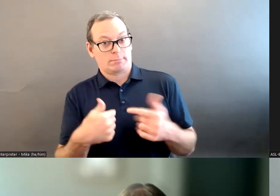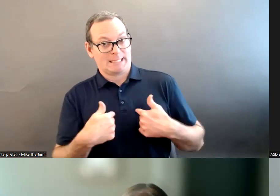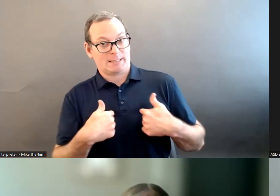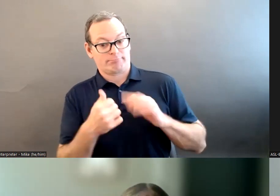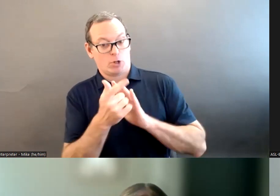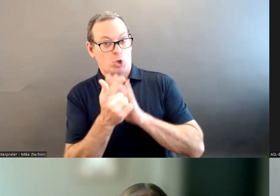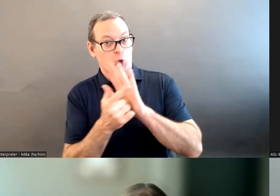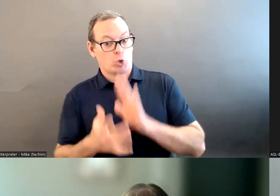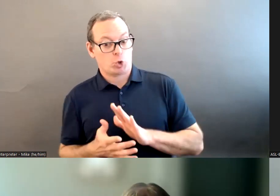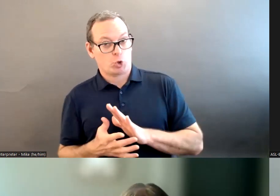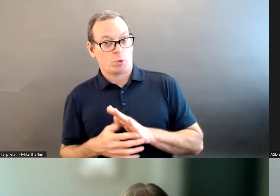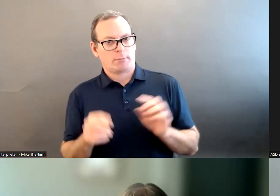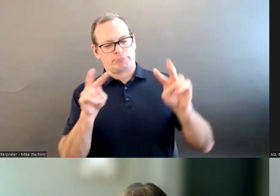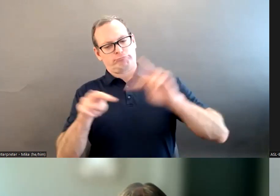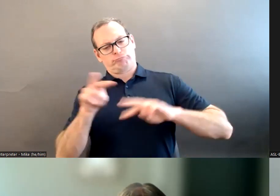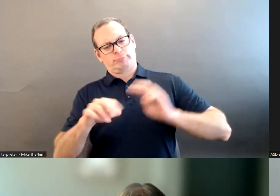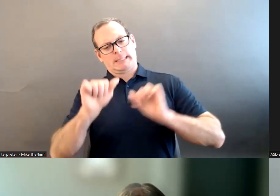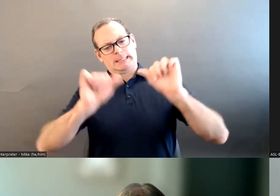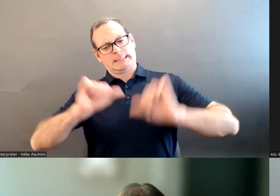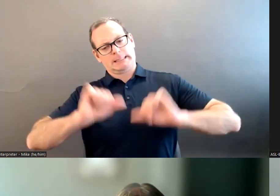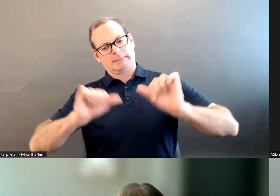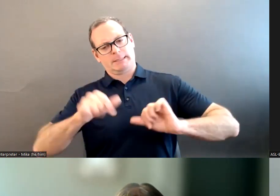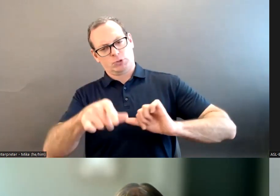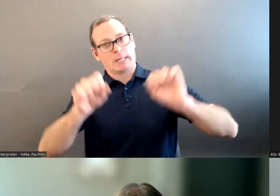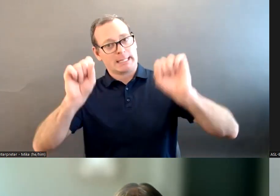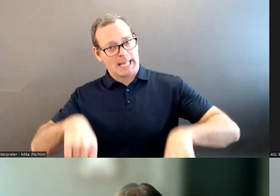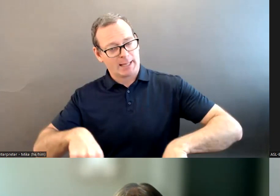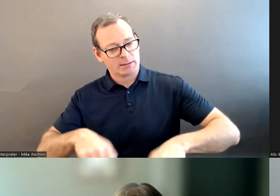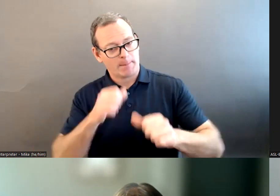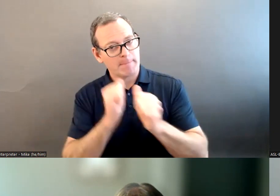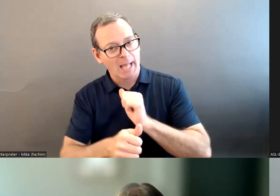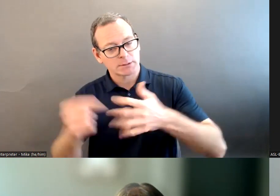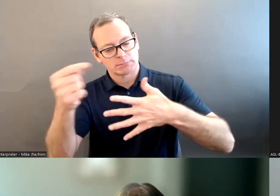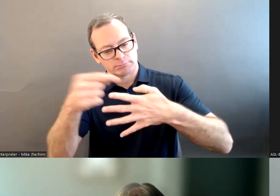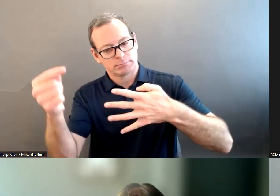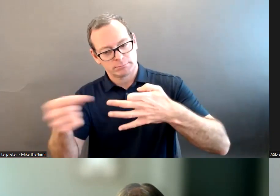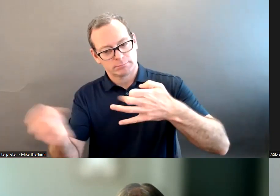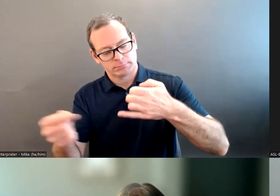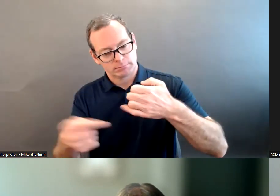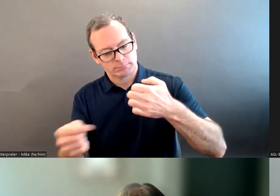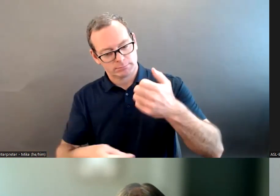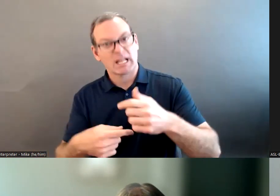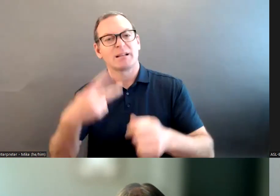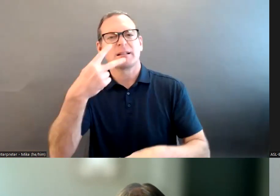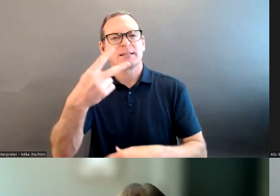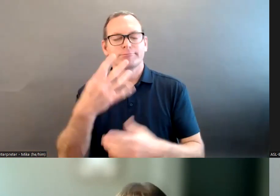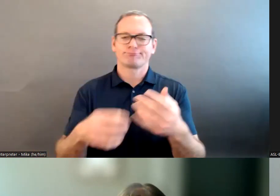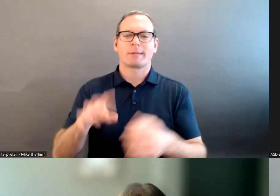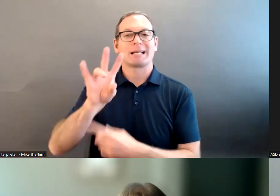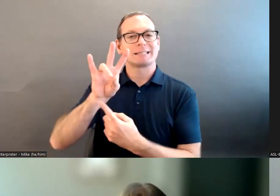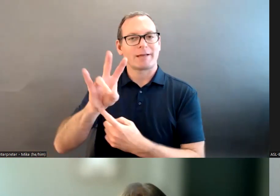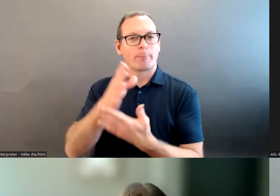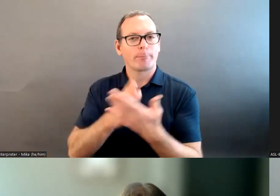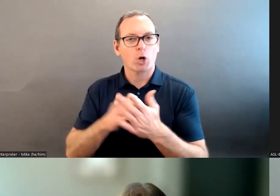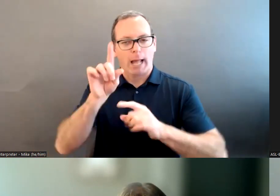for property, it's 7-part test. So if I have a client who can't give me that information, then I'm not going to make that